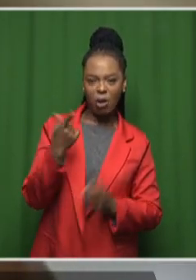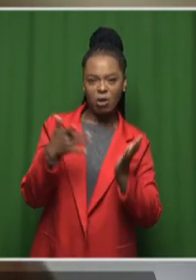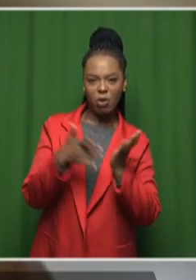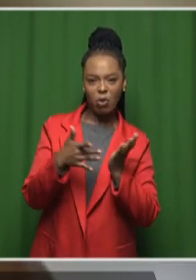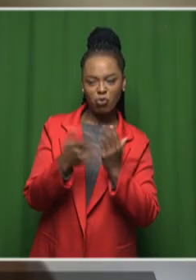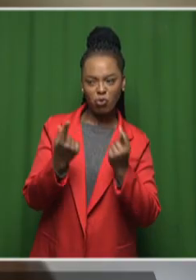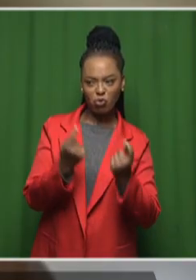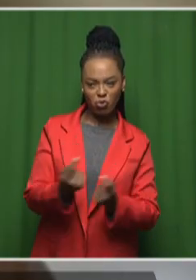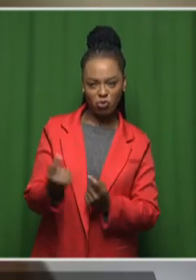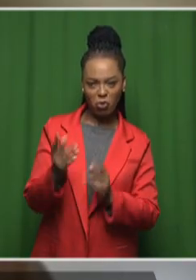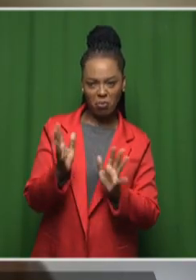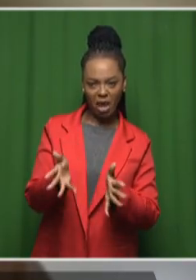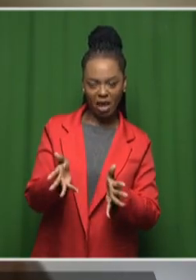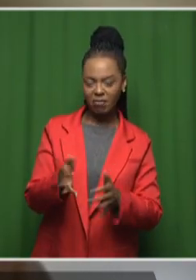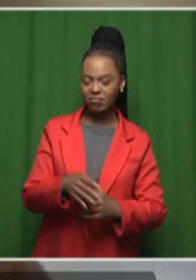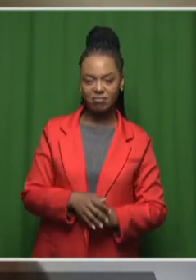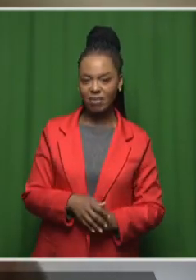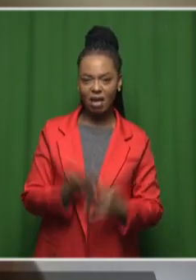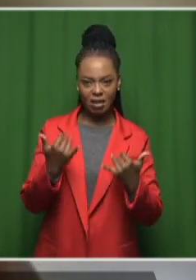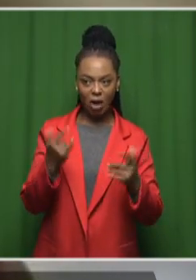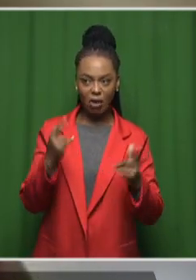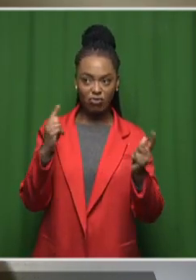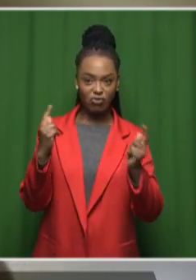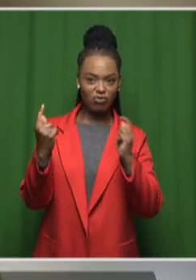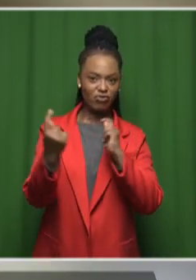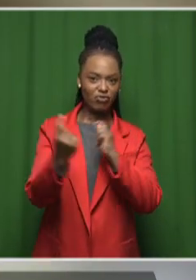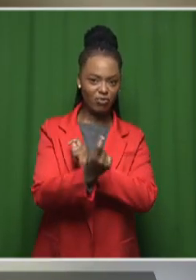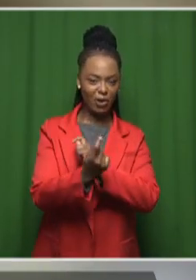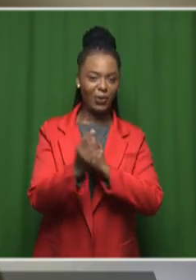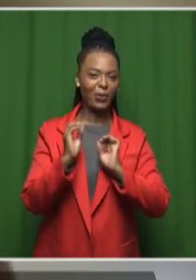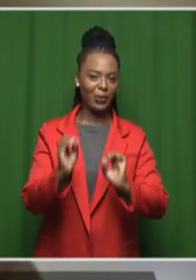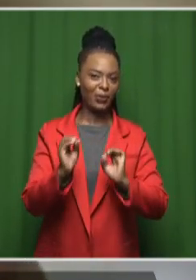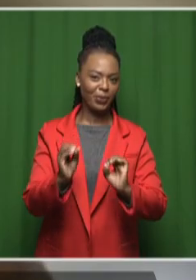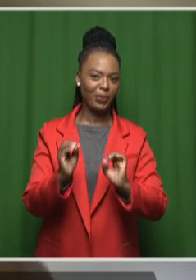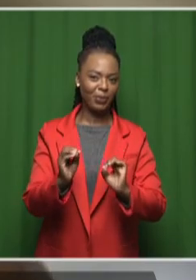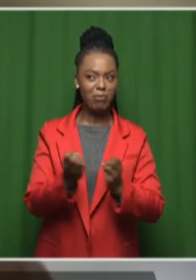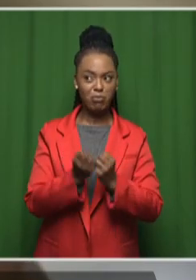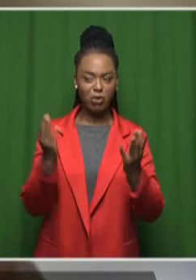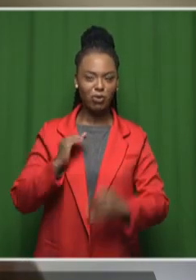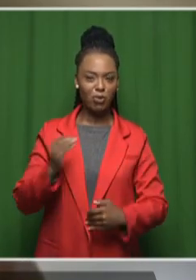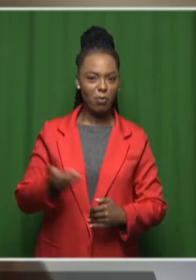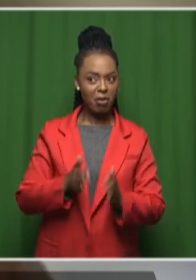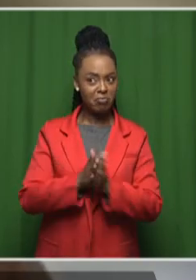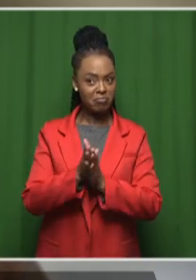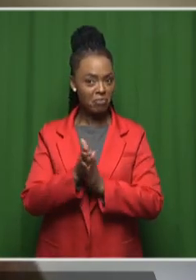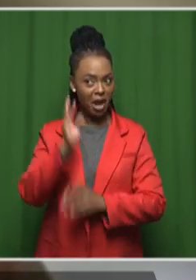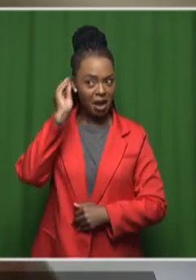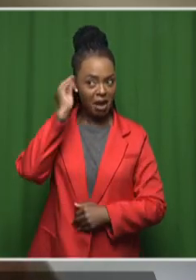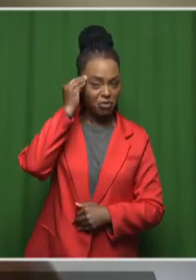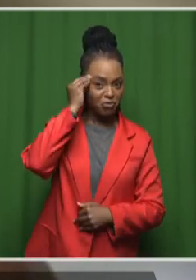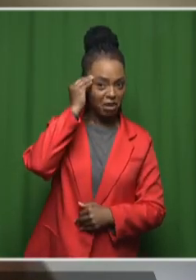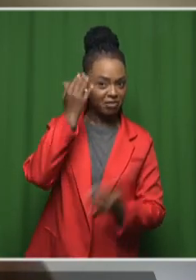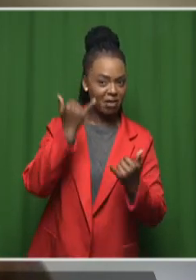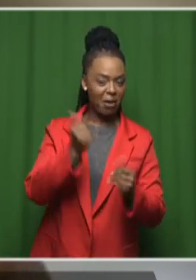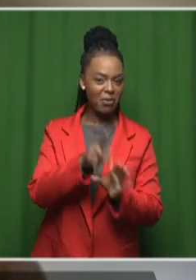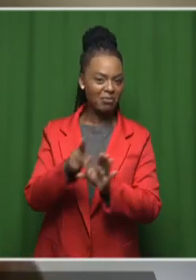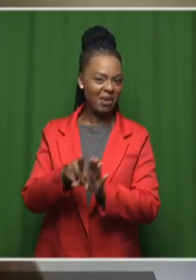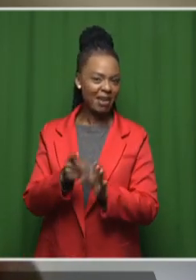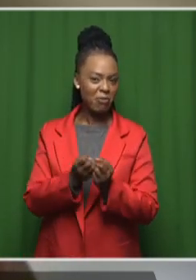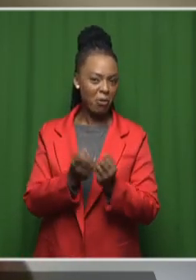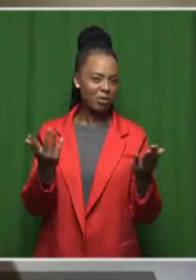was previously not inhabited or occupied by a lot of women. I see a lot more women participating in hackathons, a lot more